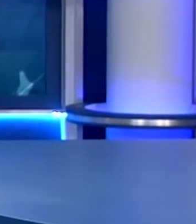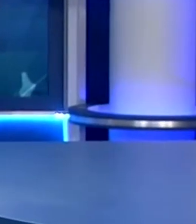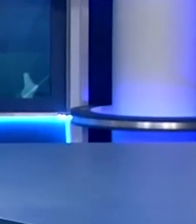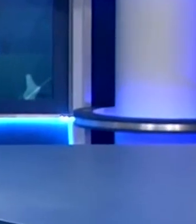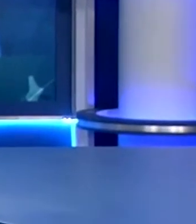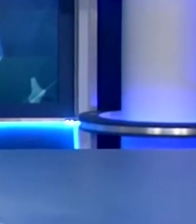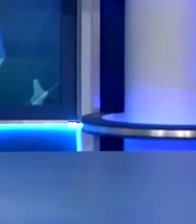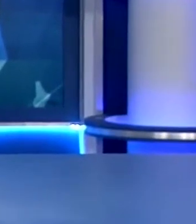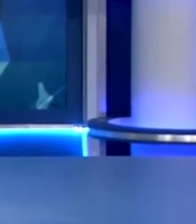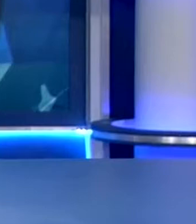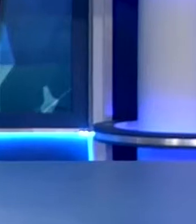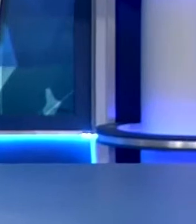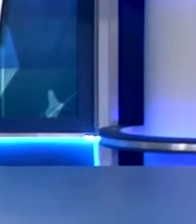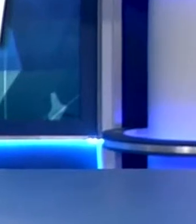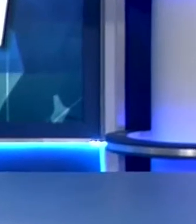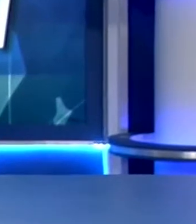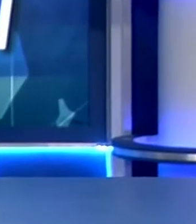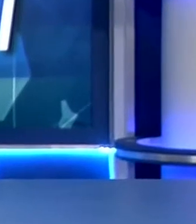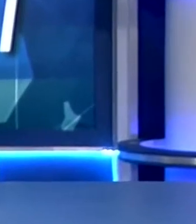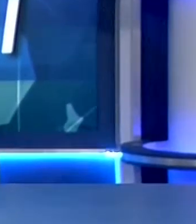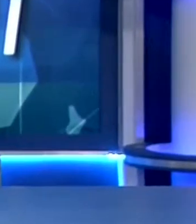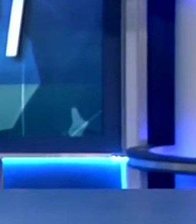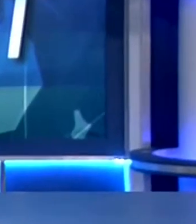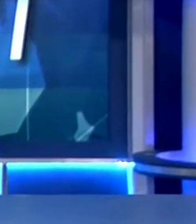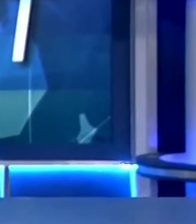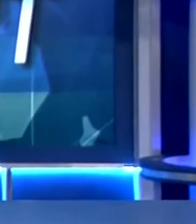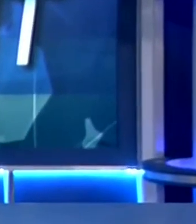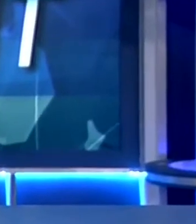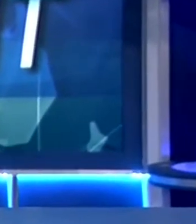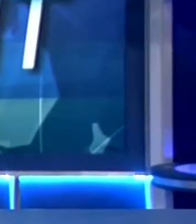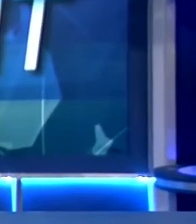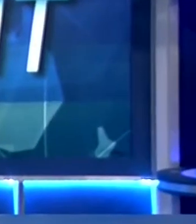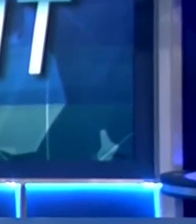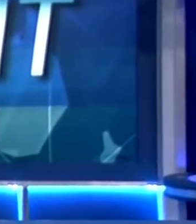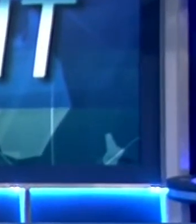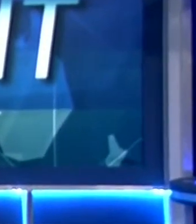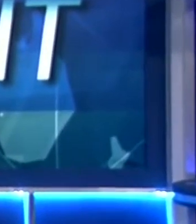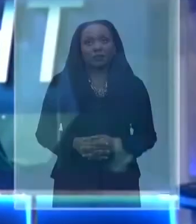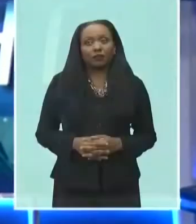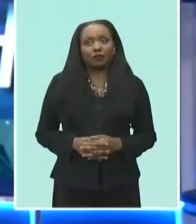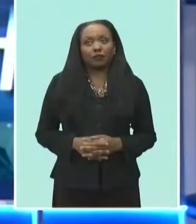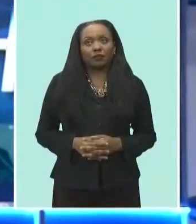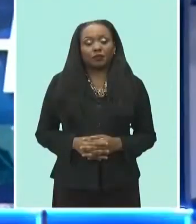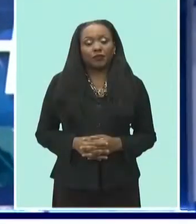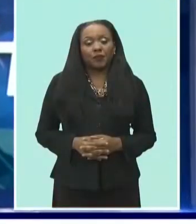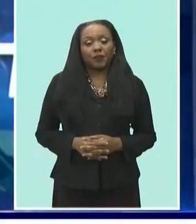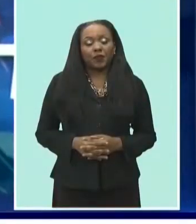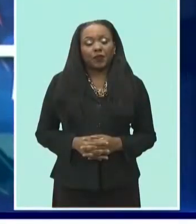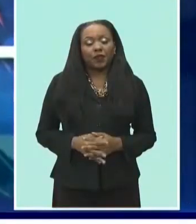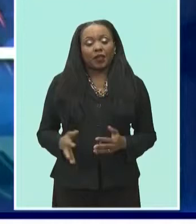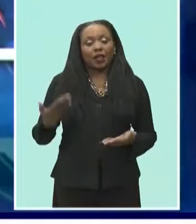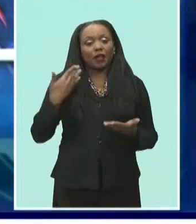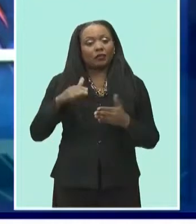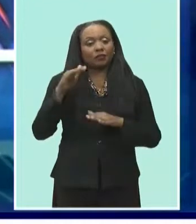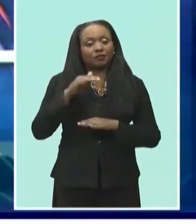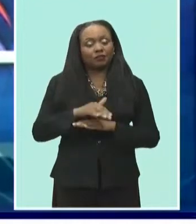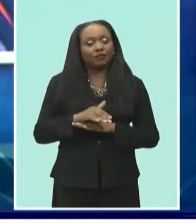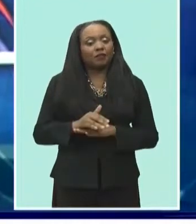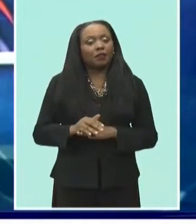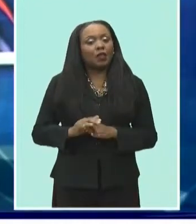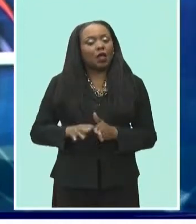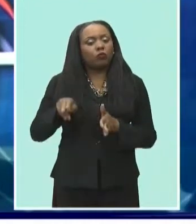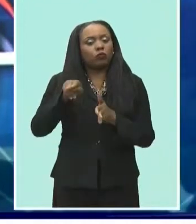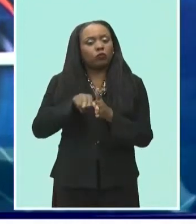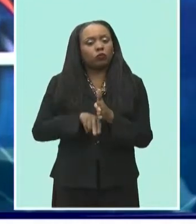Sandra Mason and Prime Minister Mia Amor Motley turned out at the Garfield Sobers Gymnasium to pay their respects to